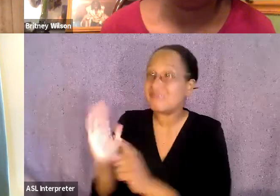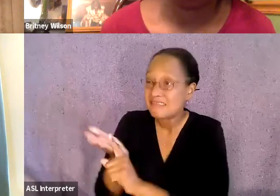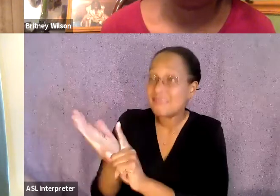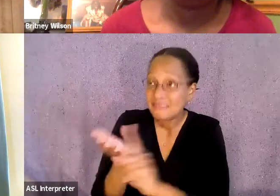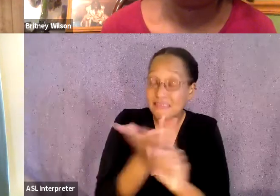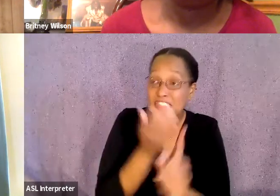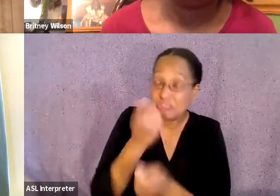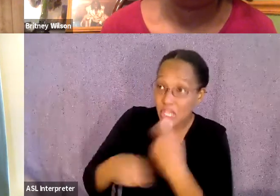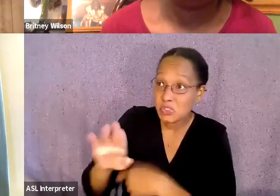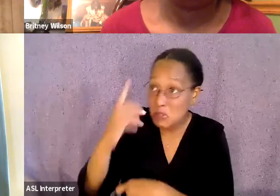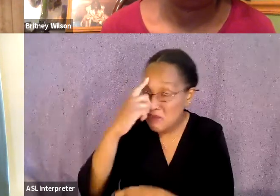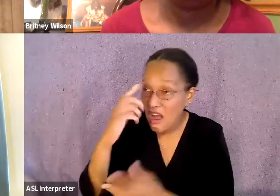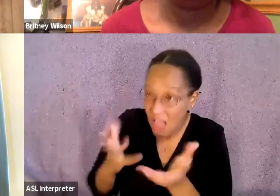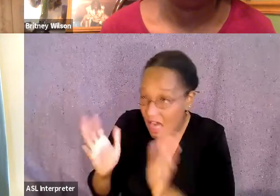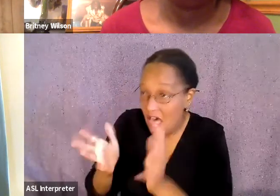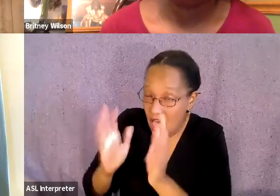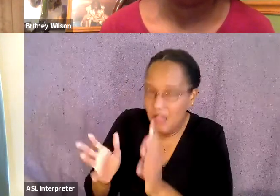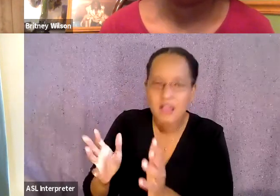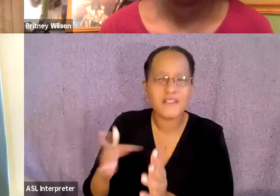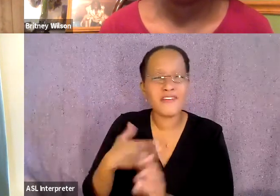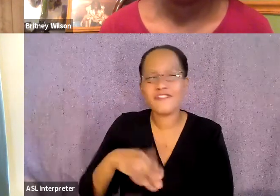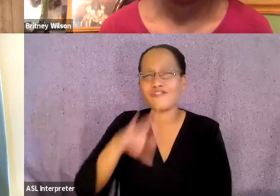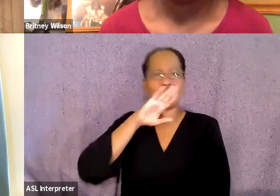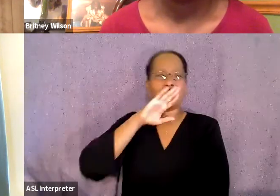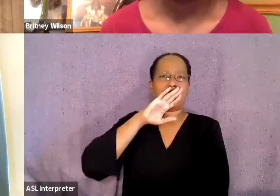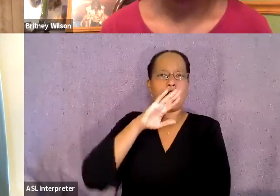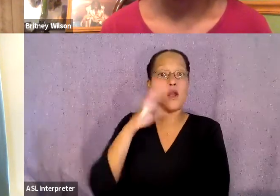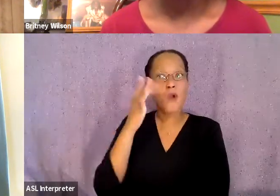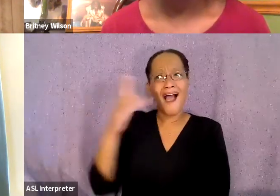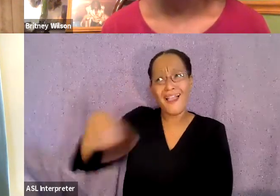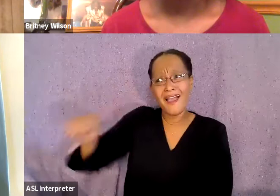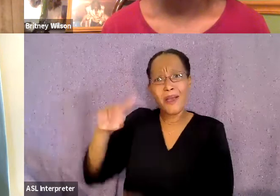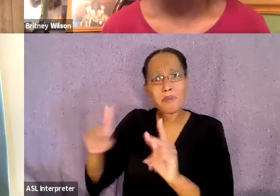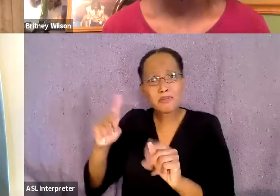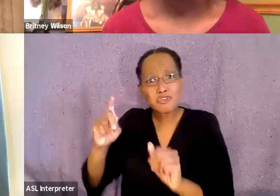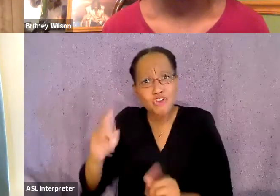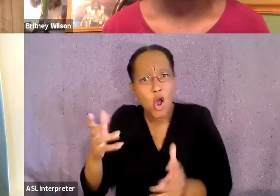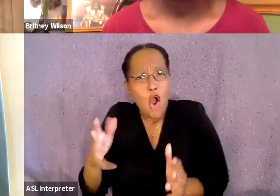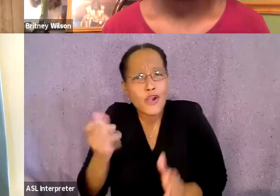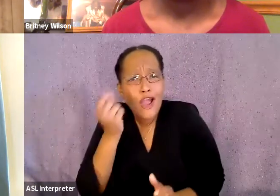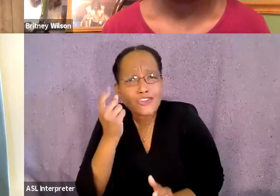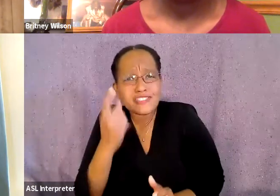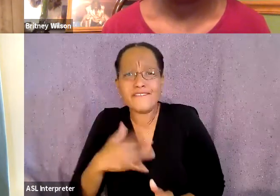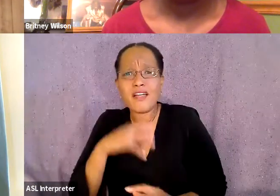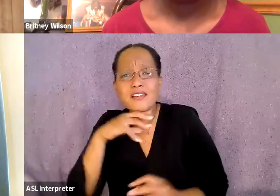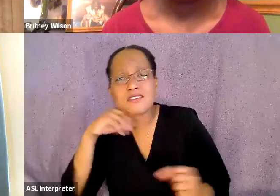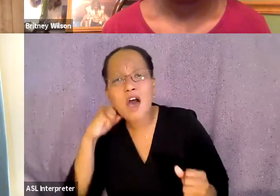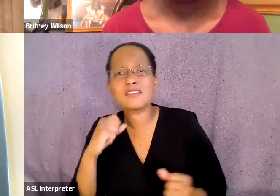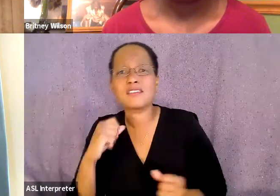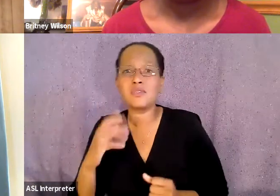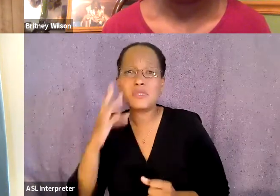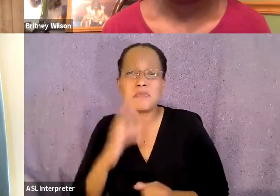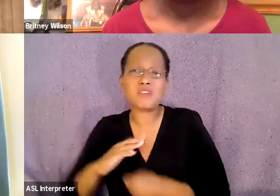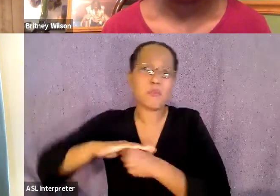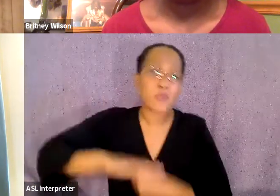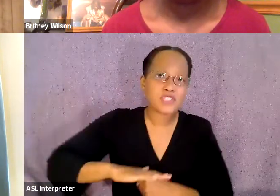it's frustrating, because these things come from people who should already understand how exhausting it is to be oppressed. Yet here they